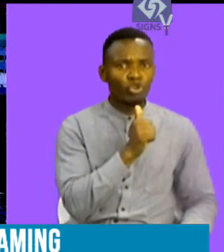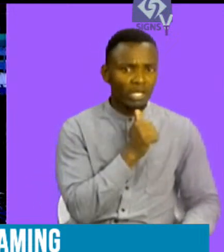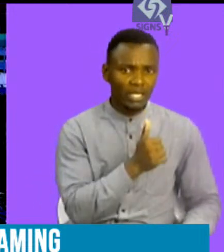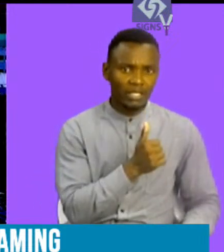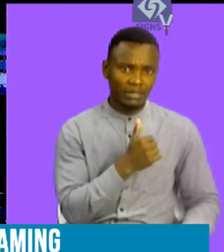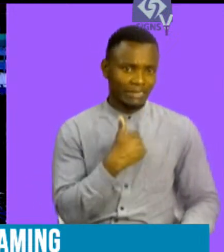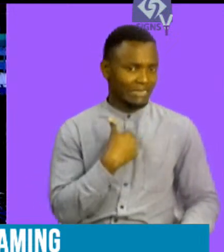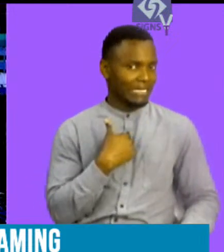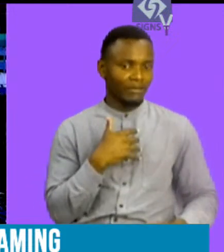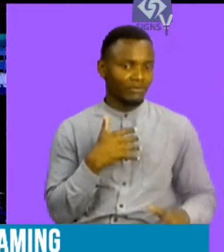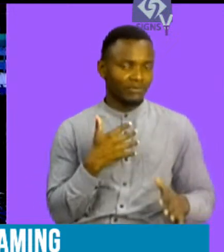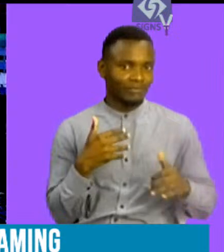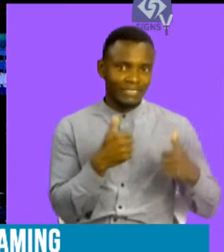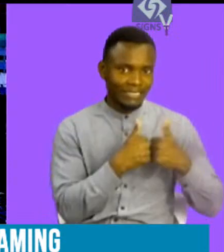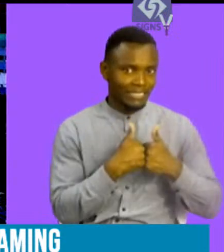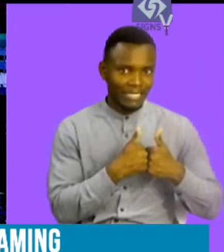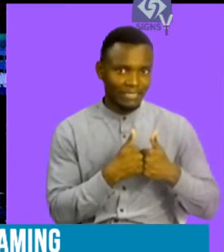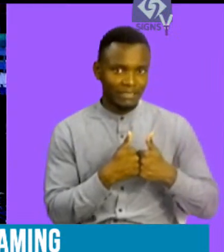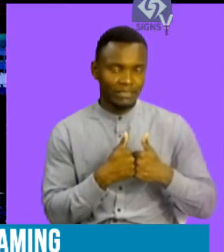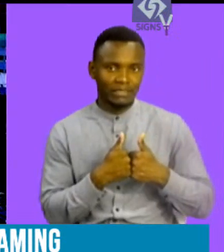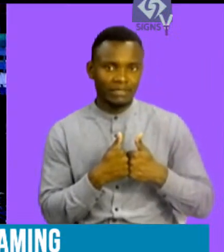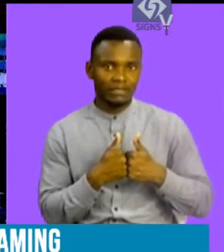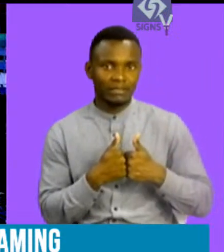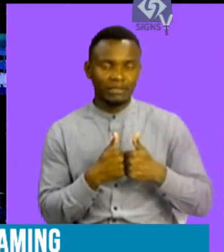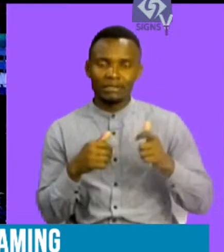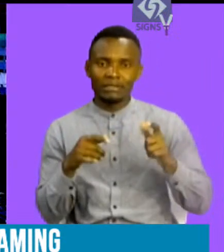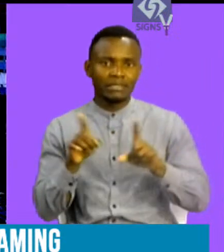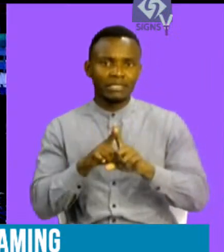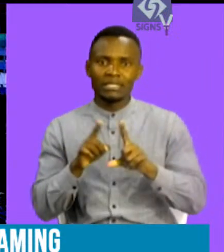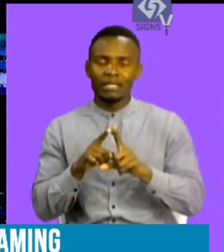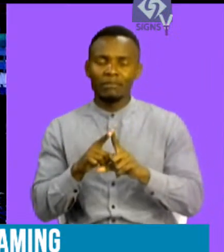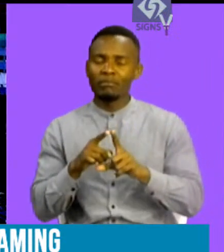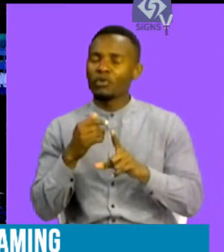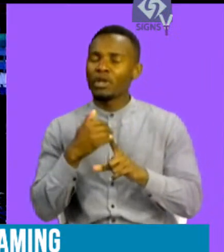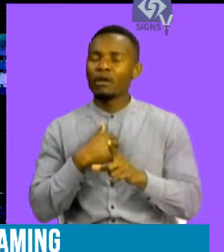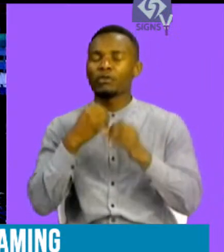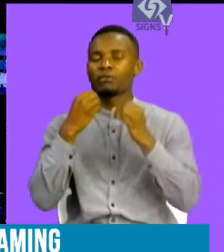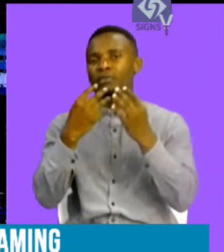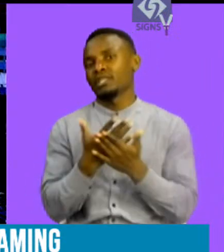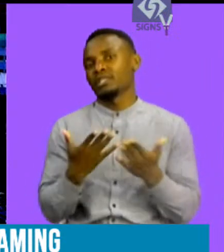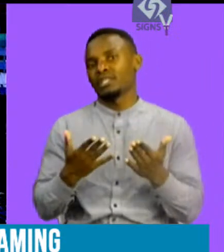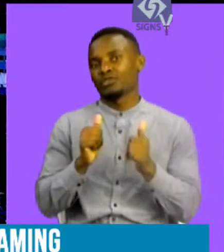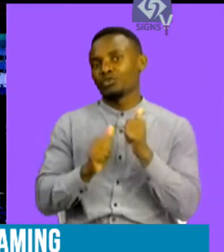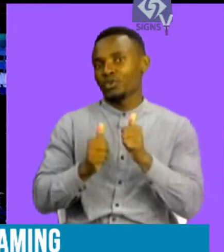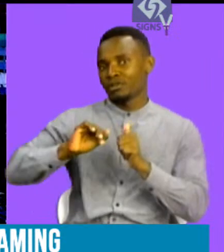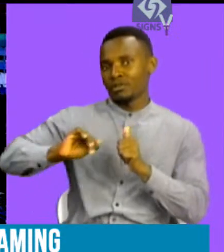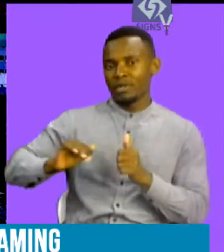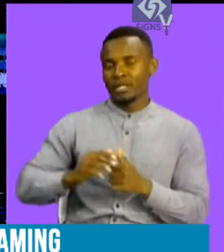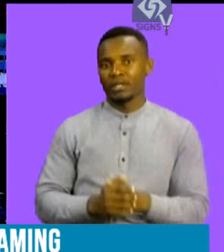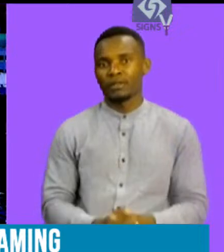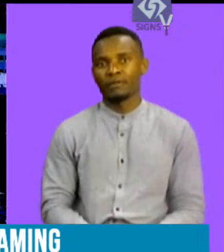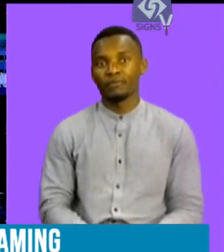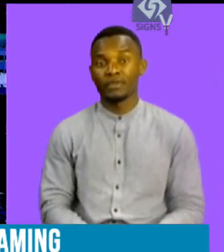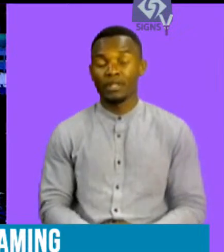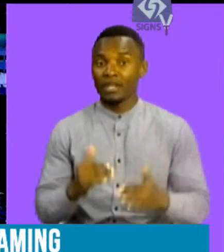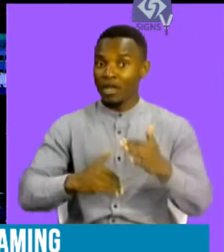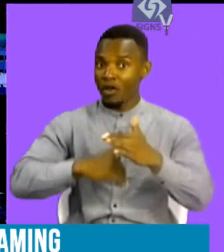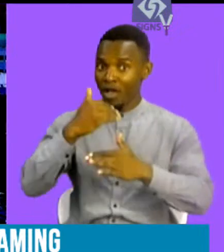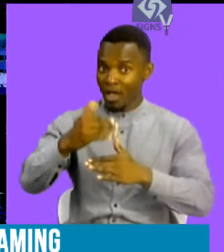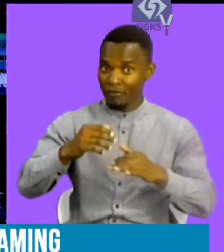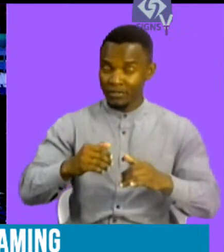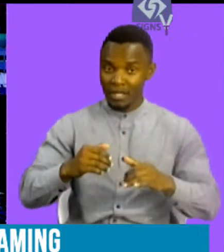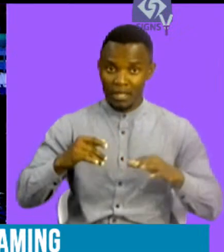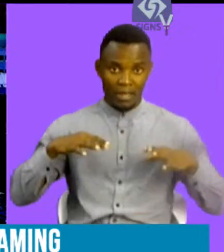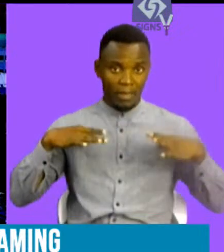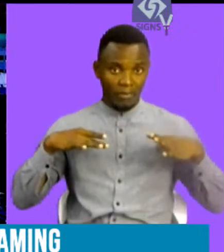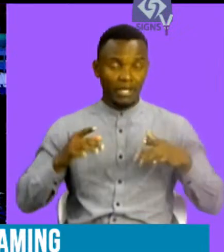equipment, they start thing. But there is a lot to be done. Yeah. Probably when we come back, you'll be